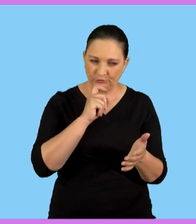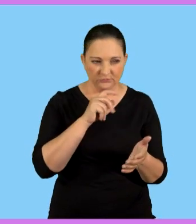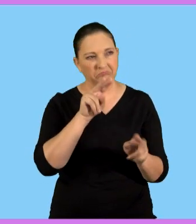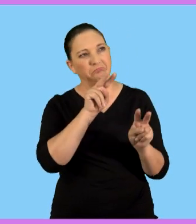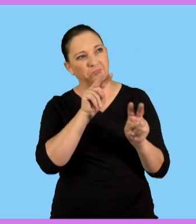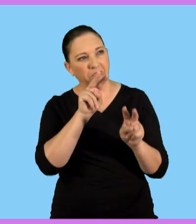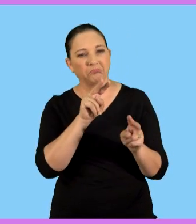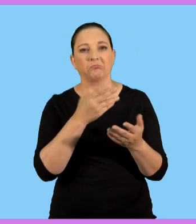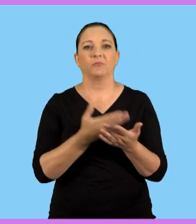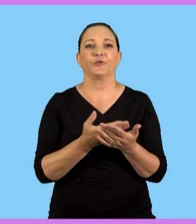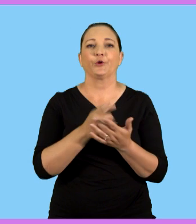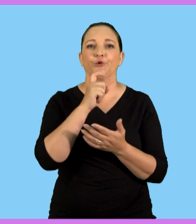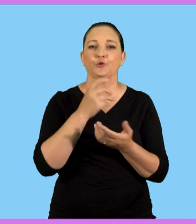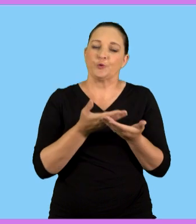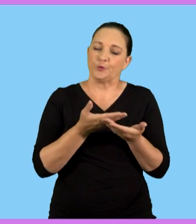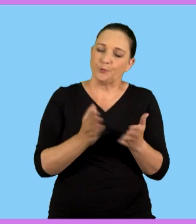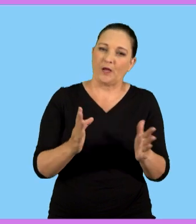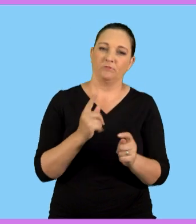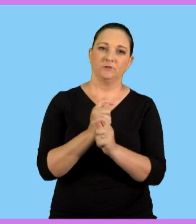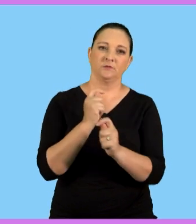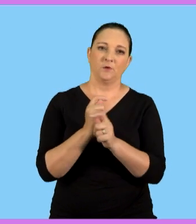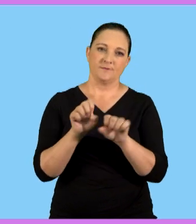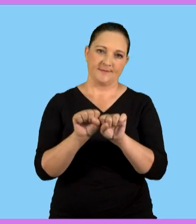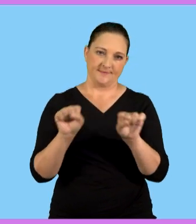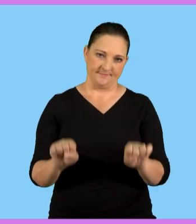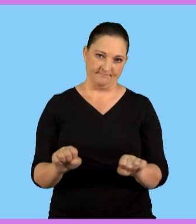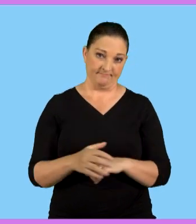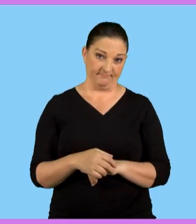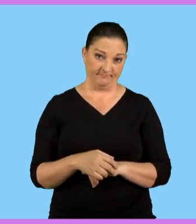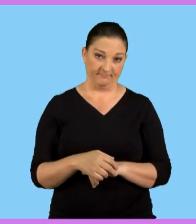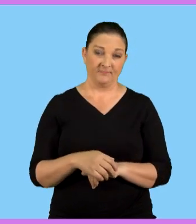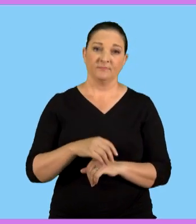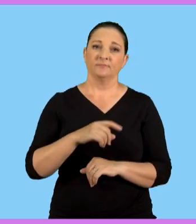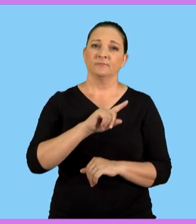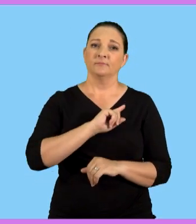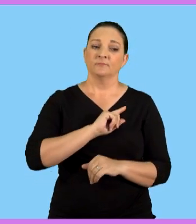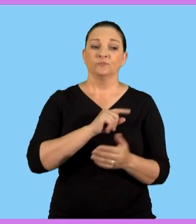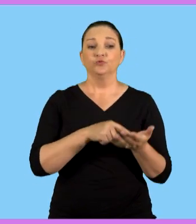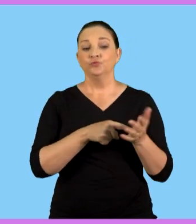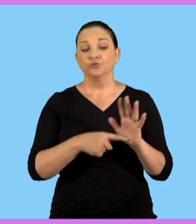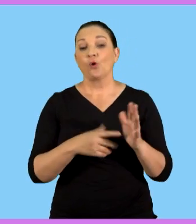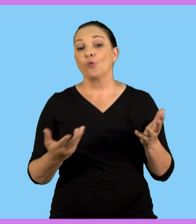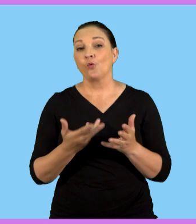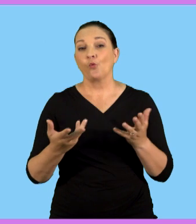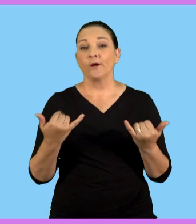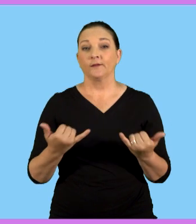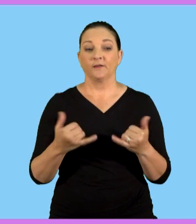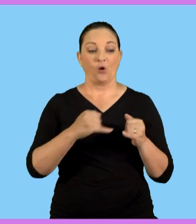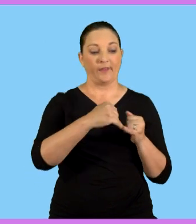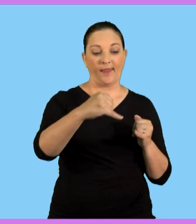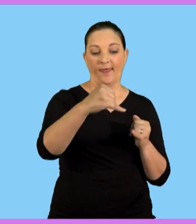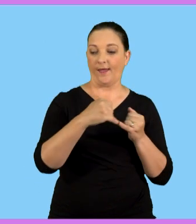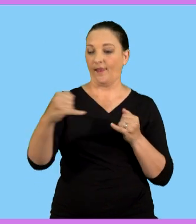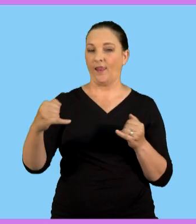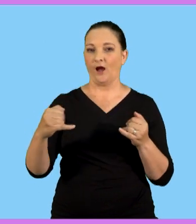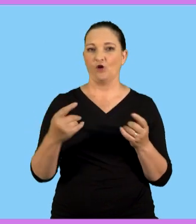right, to efficiently use the public transport system, including which station functions as interchange between the